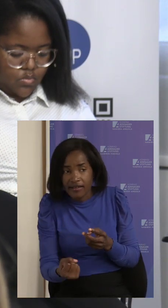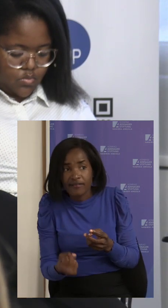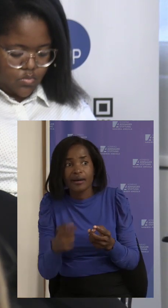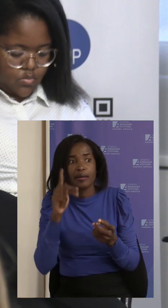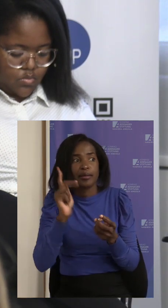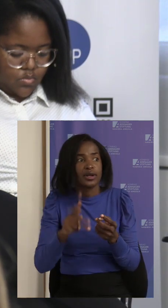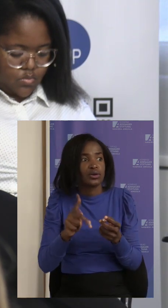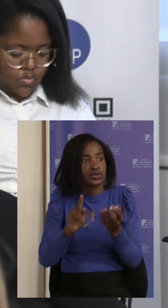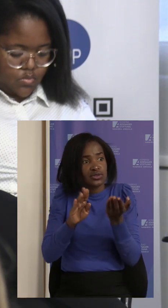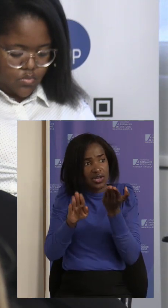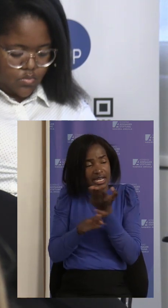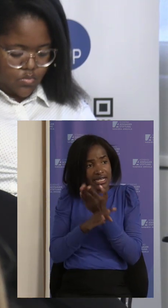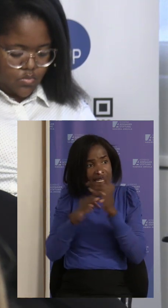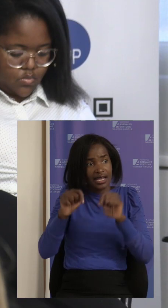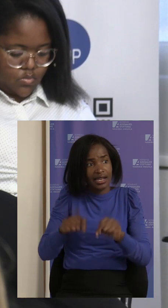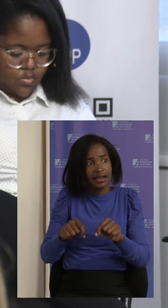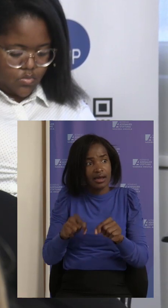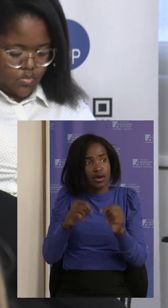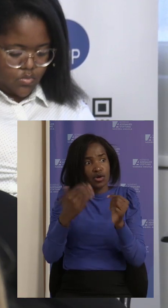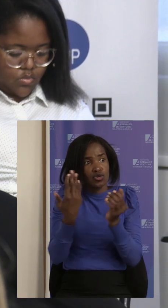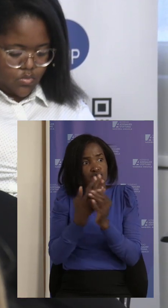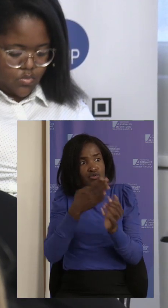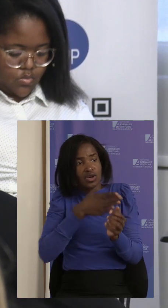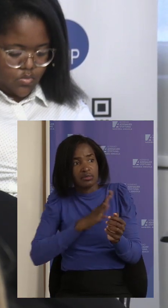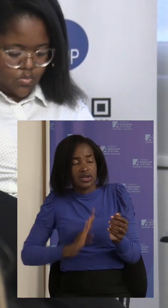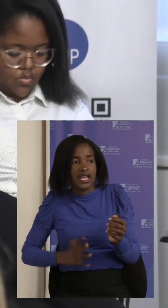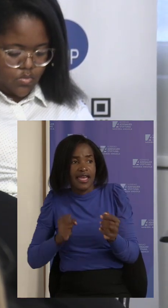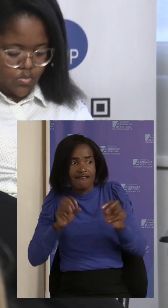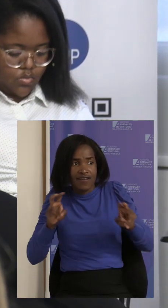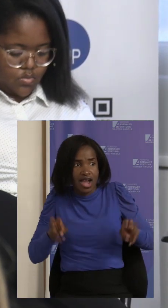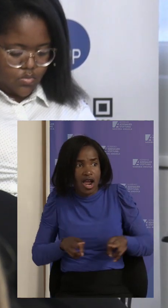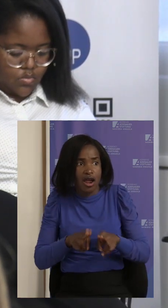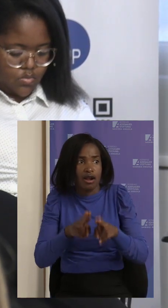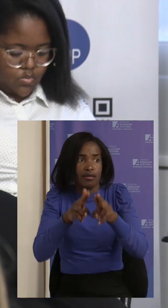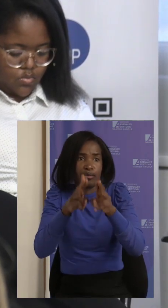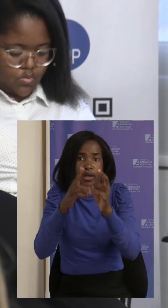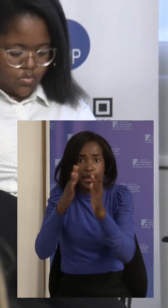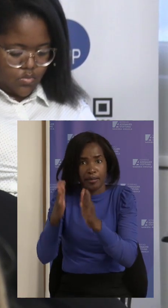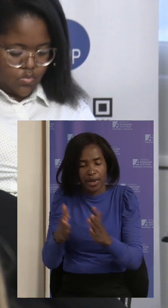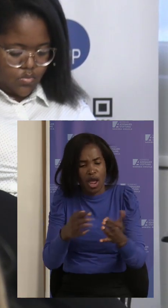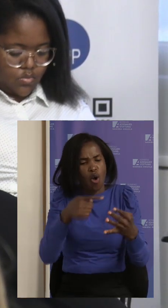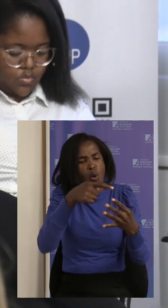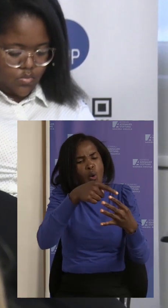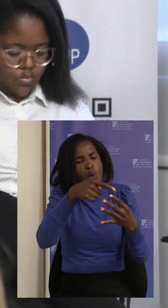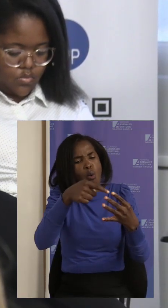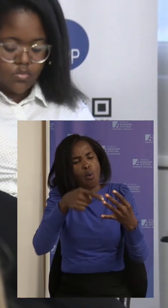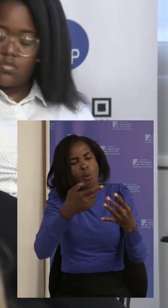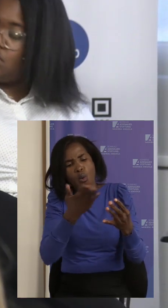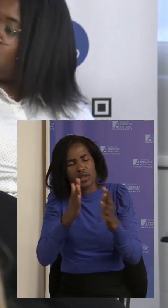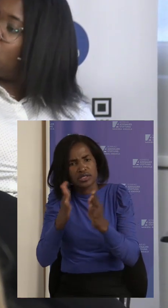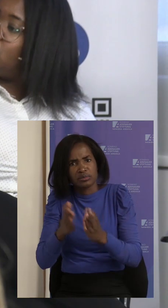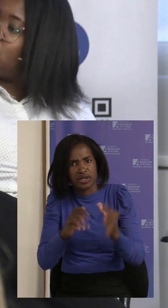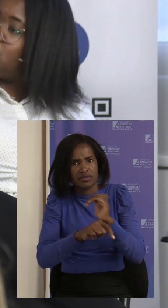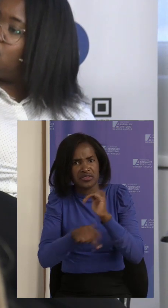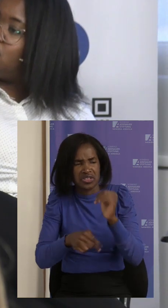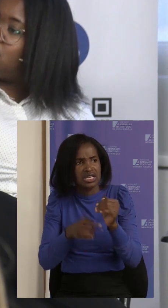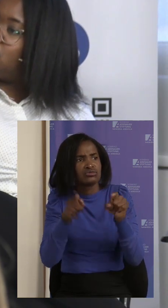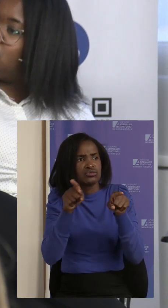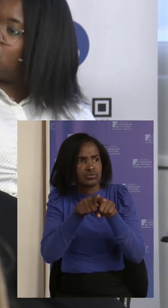then under the current administration, they have Harambee prosperity plans. And all of these highlight, again,